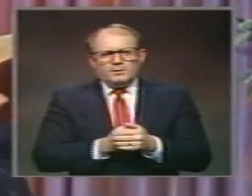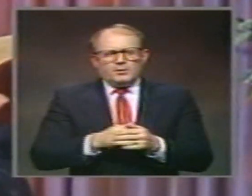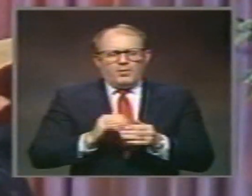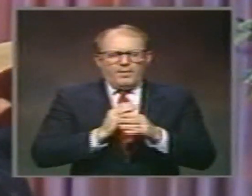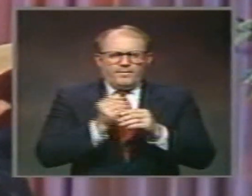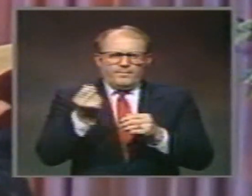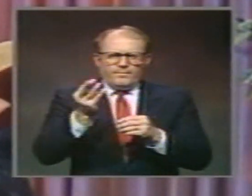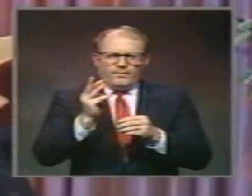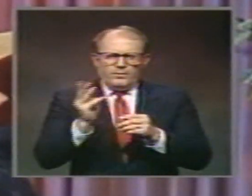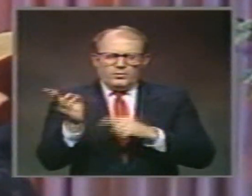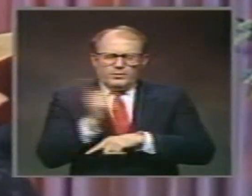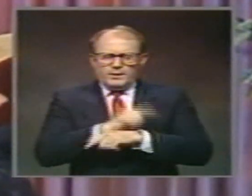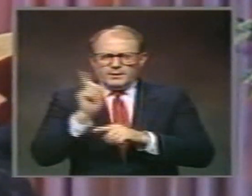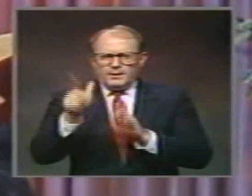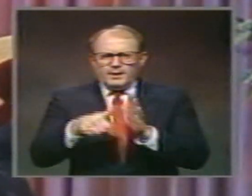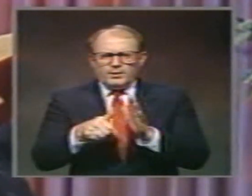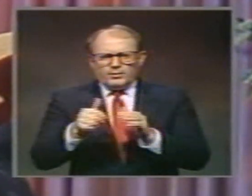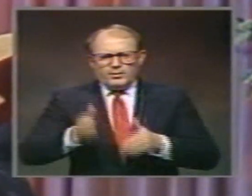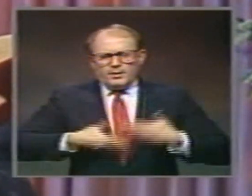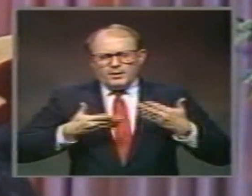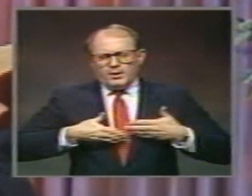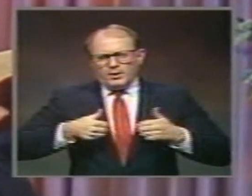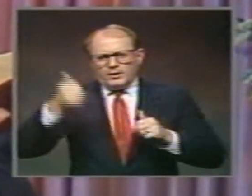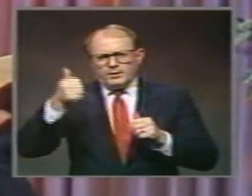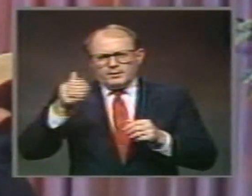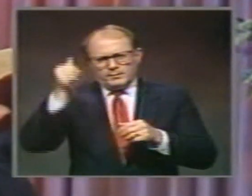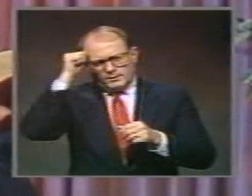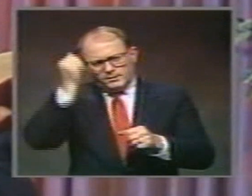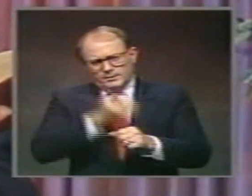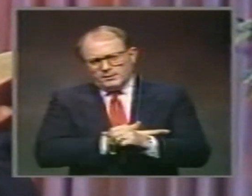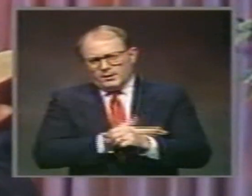days after, the younger son gathered all together and took his journey